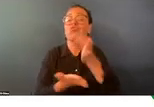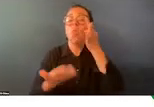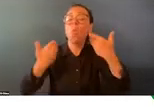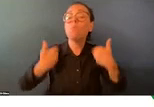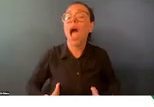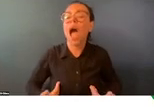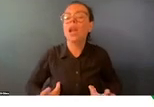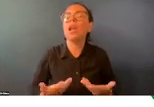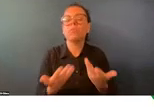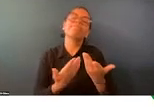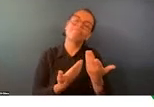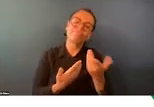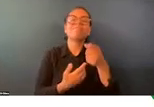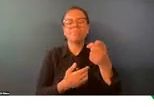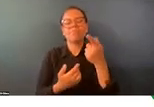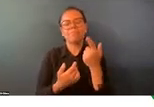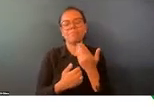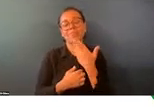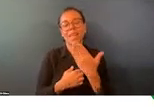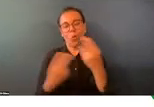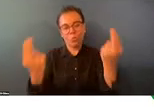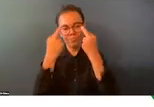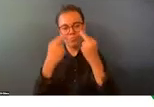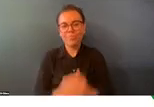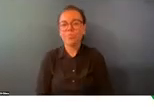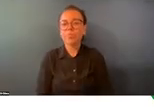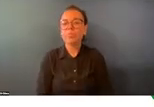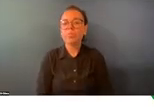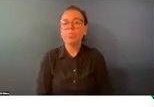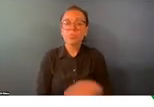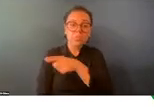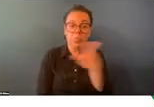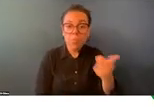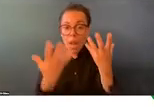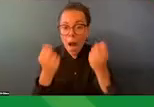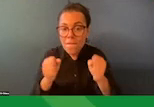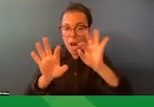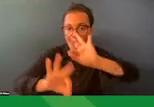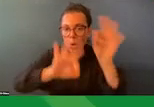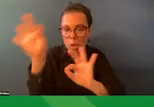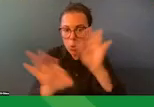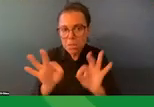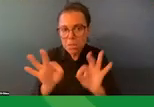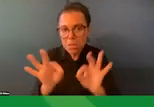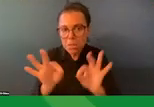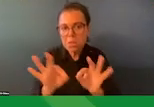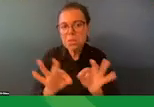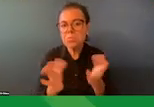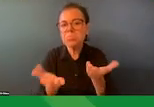water. Thank you very much for your attention. And I'm now open to any question you may have.